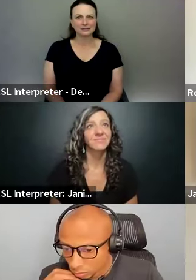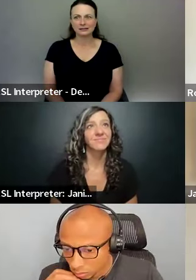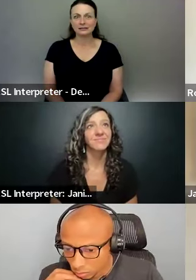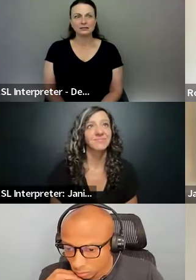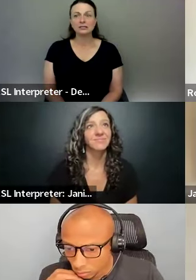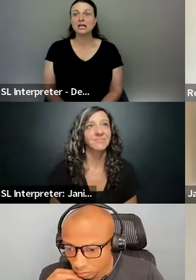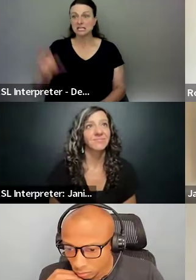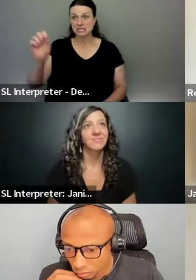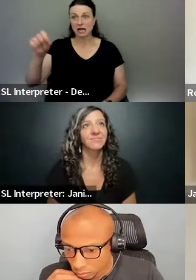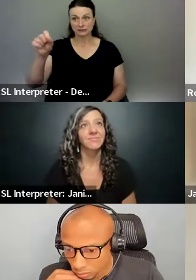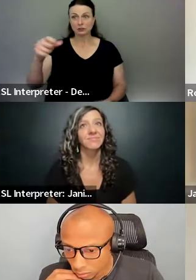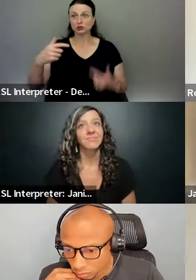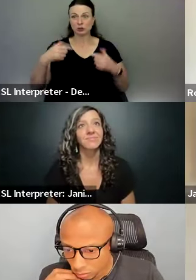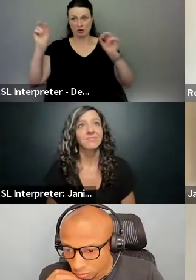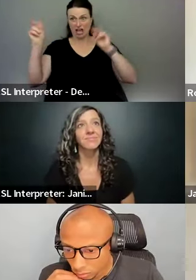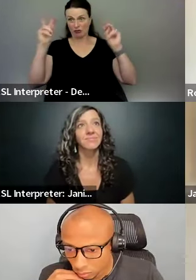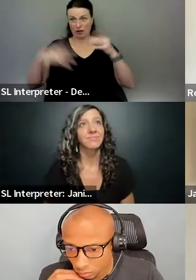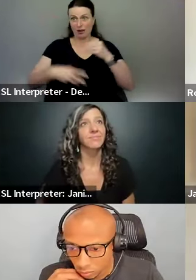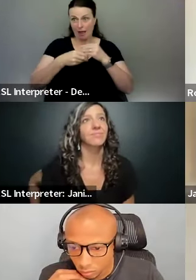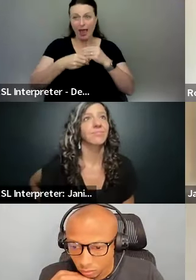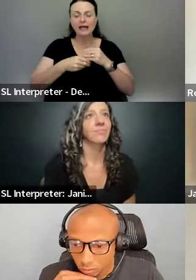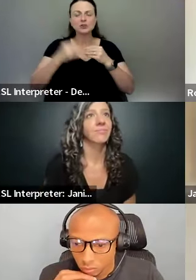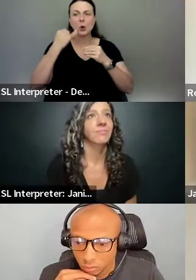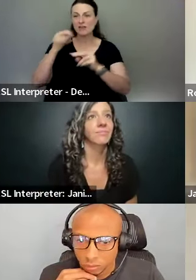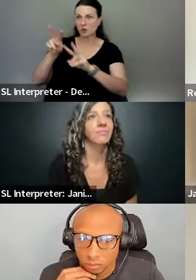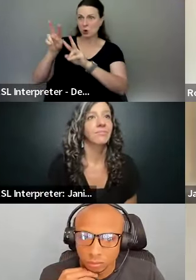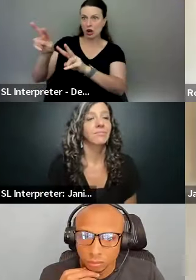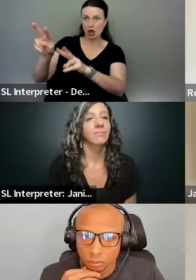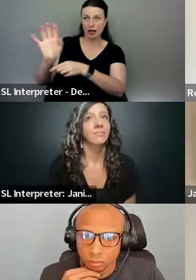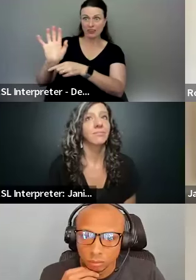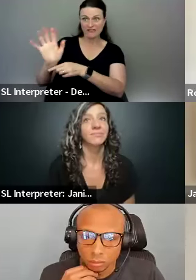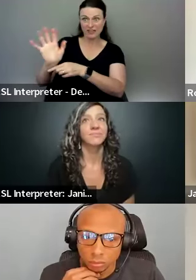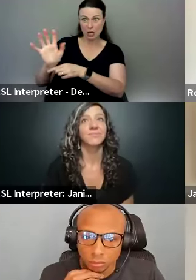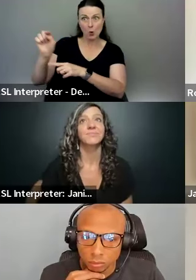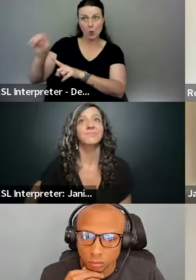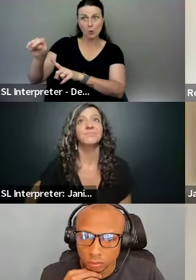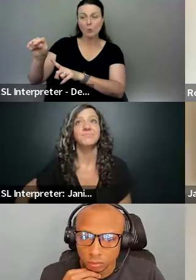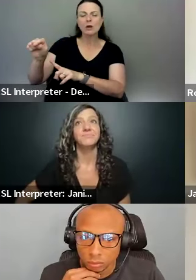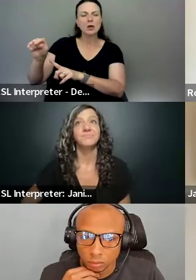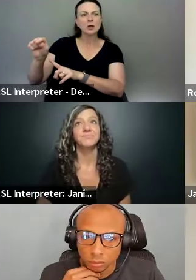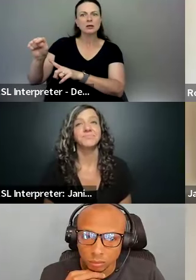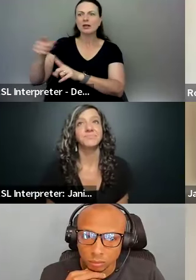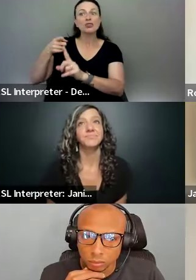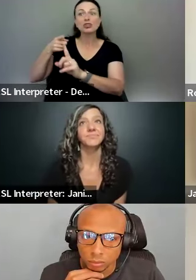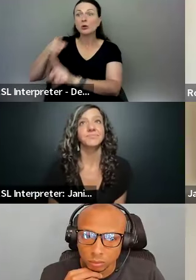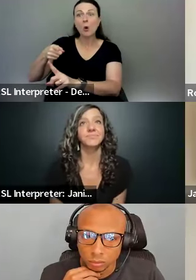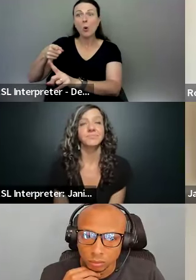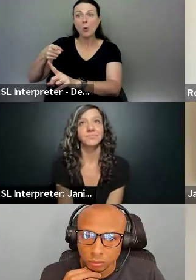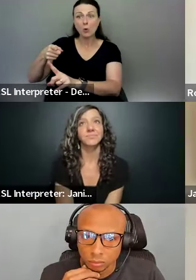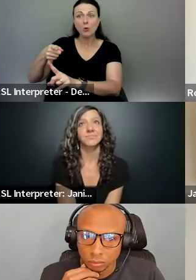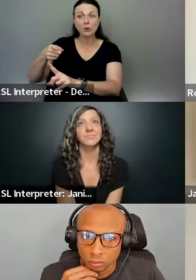Yeah. So I just wanted to say as well, like, if you look at the video, the goal is not only to